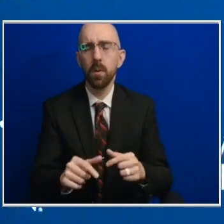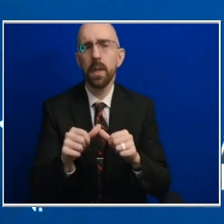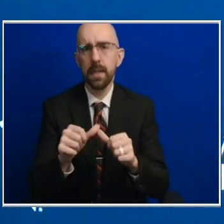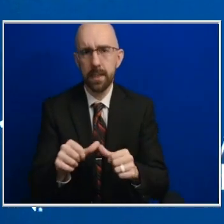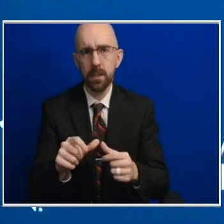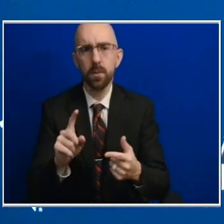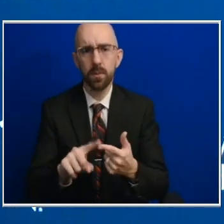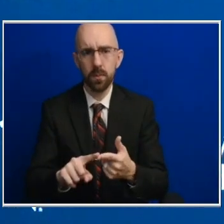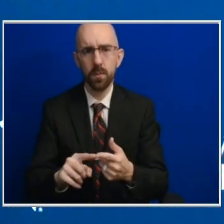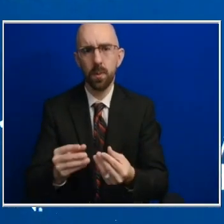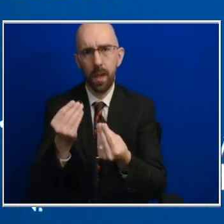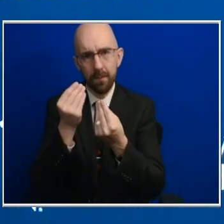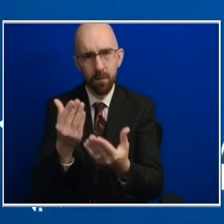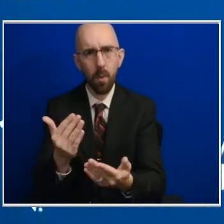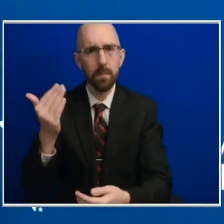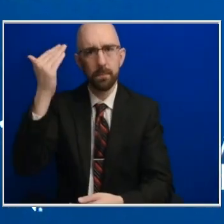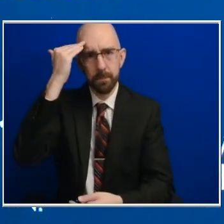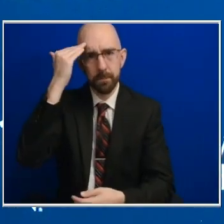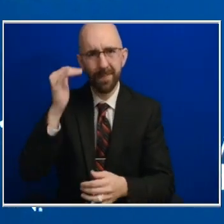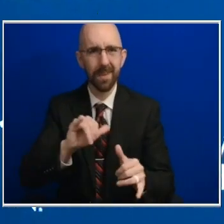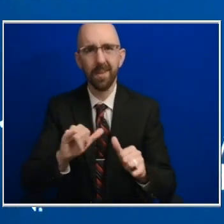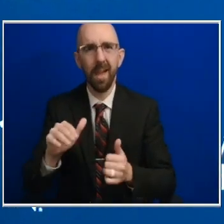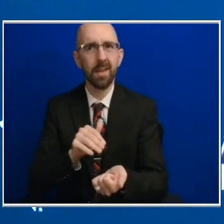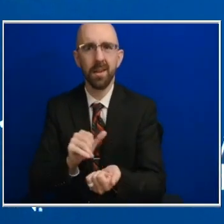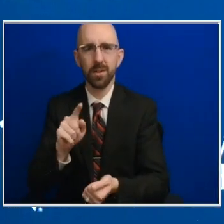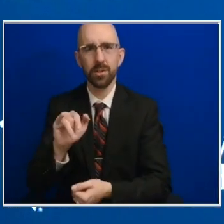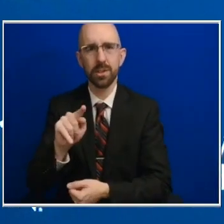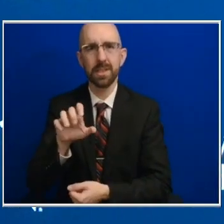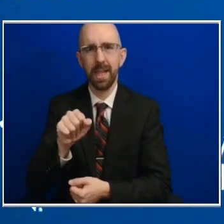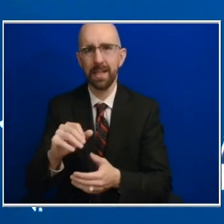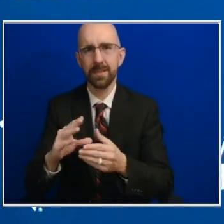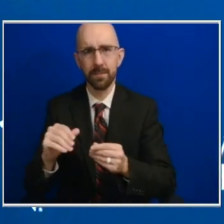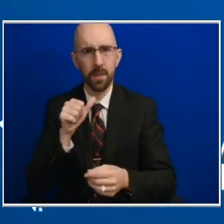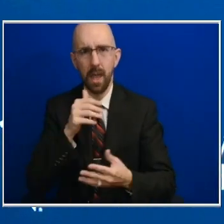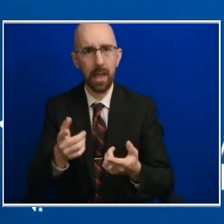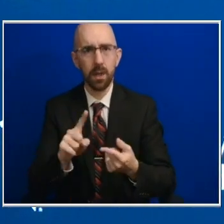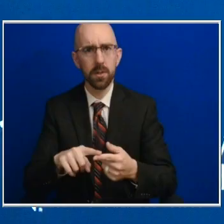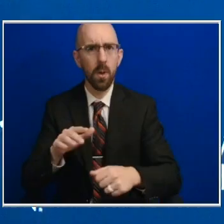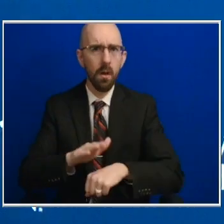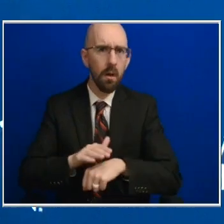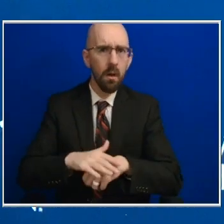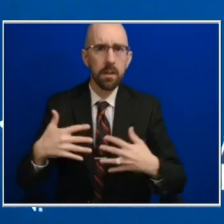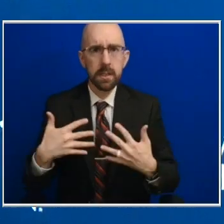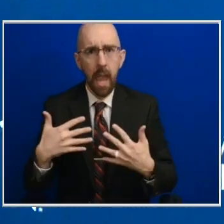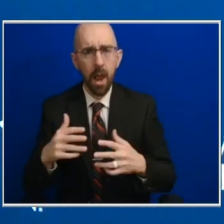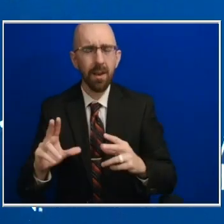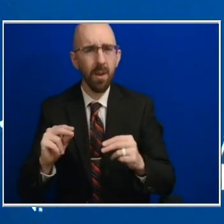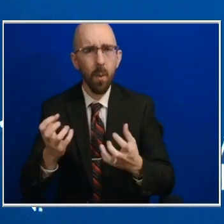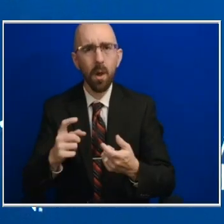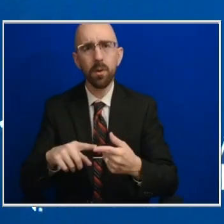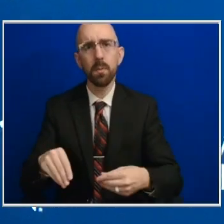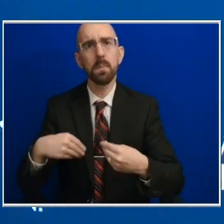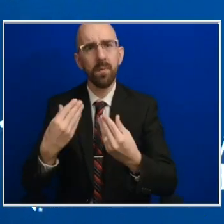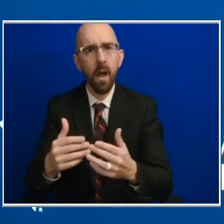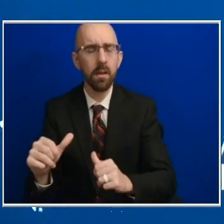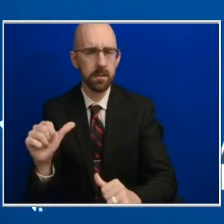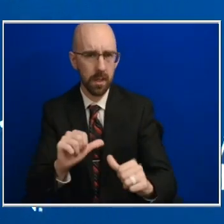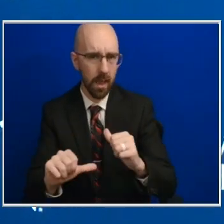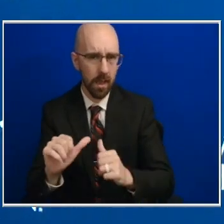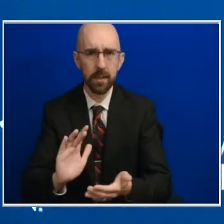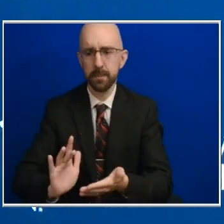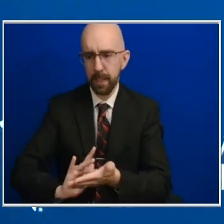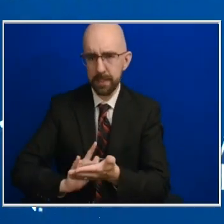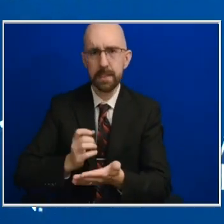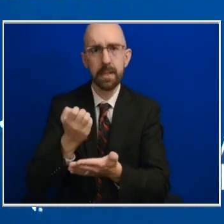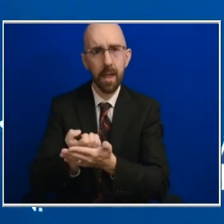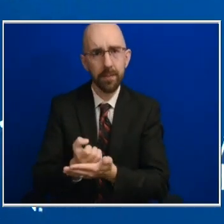you, just as Dr. Stites said. We are not here to scare you. We are here to provide you with the science and the medicine and the evidence to help